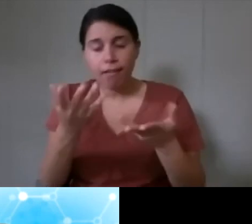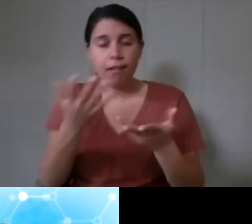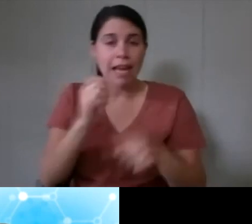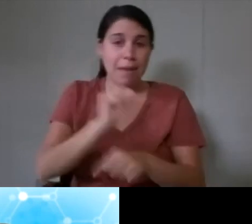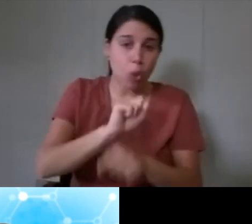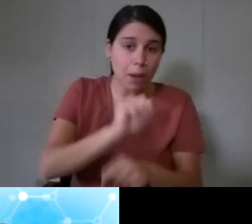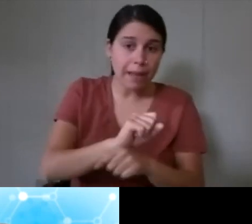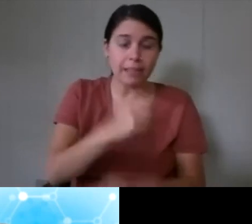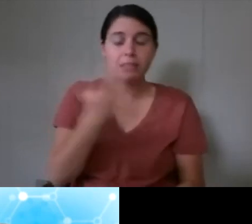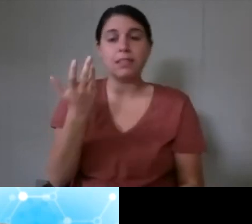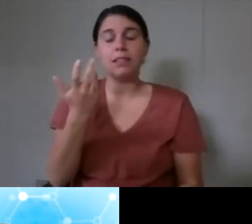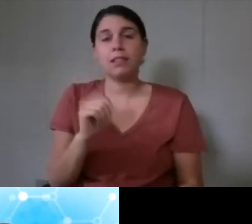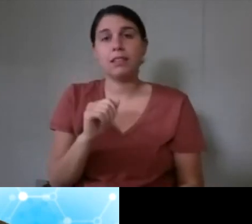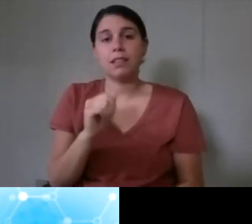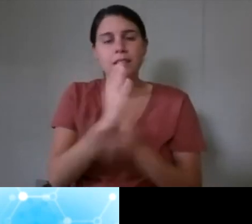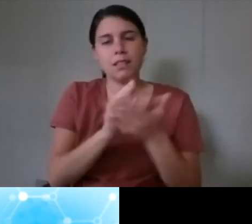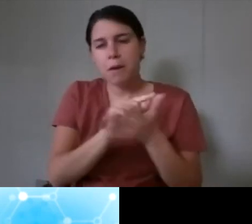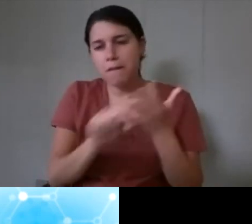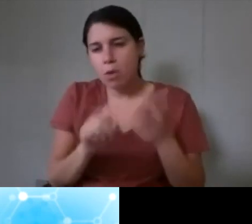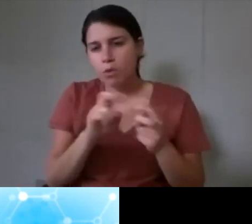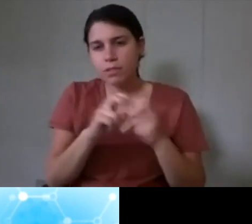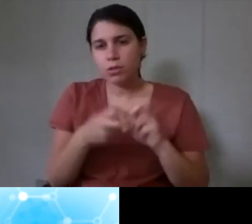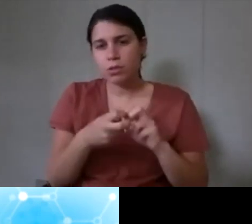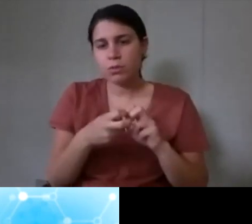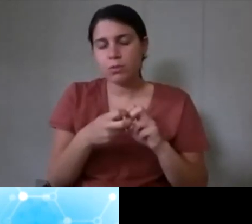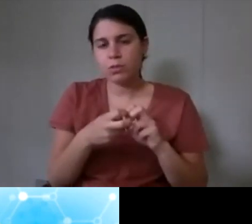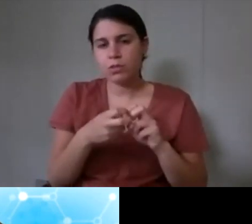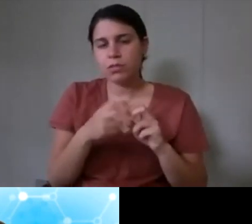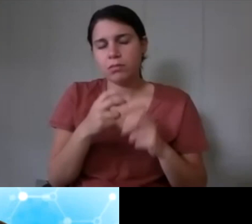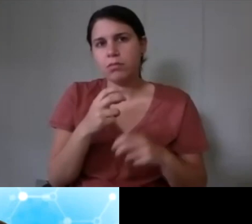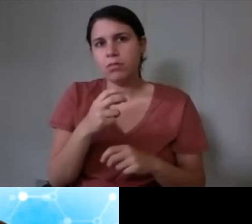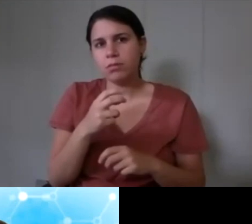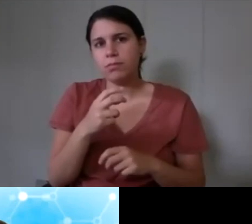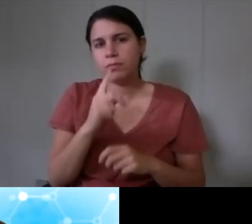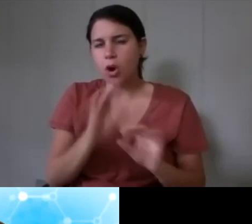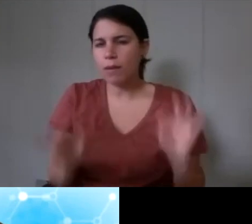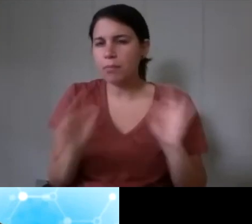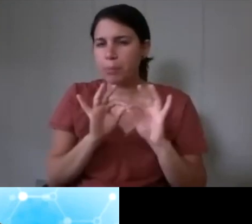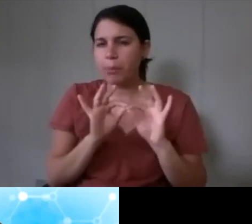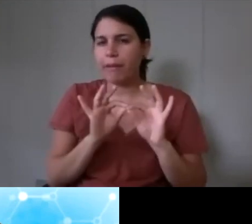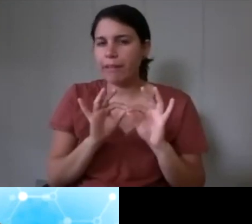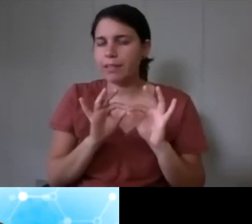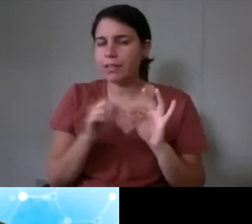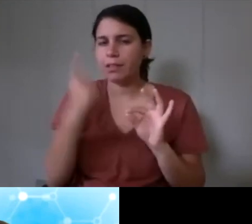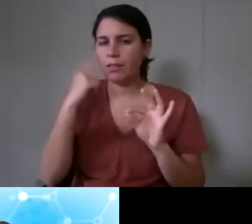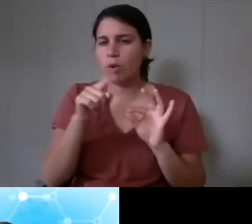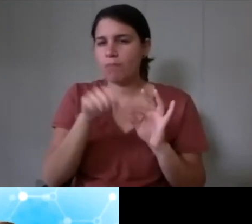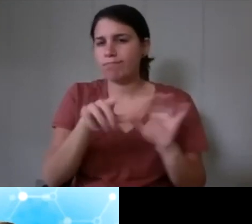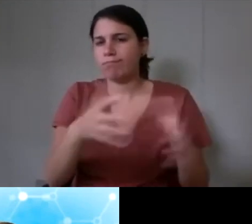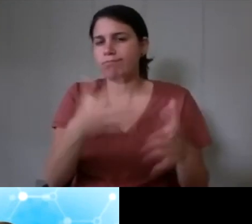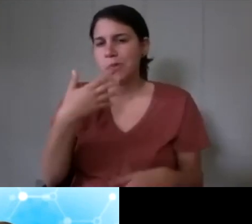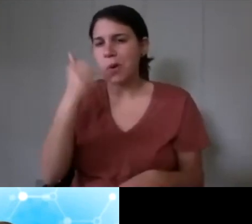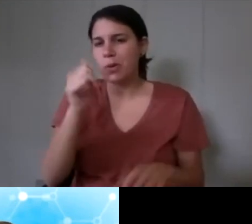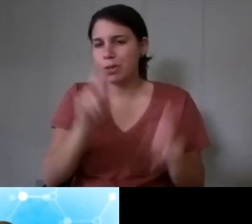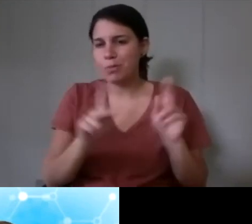employment. I think some of those issues are particularly important to this group of older prisoners